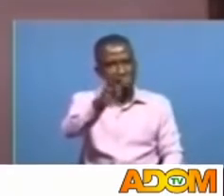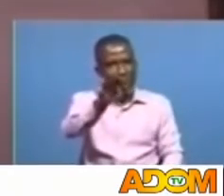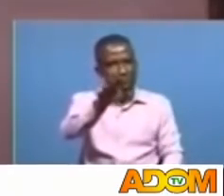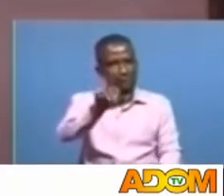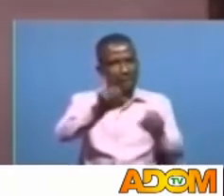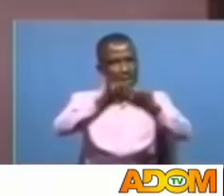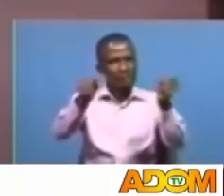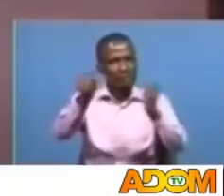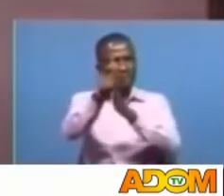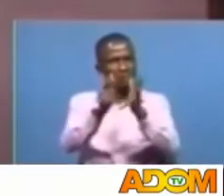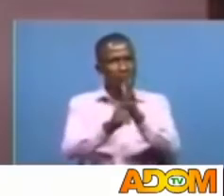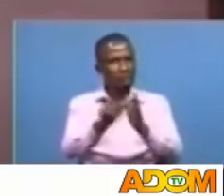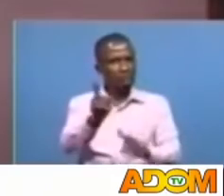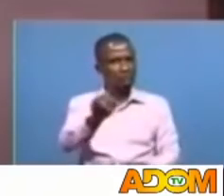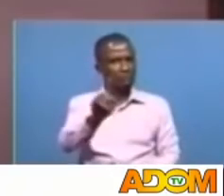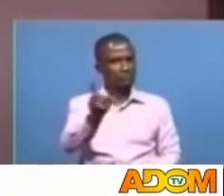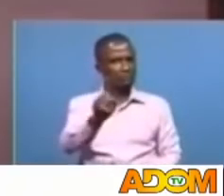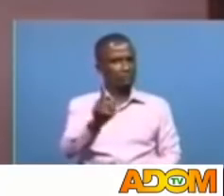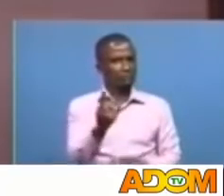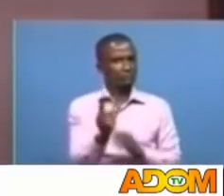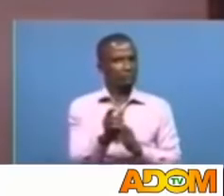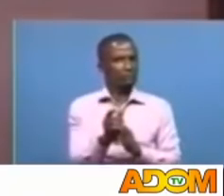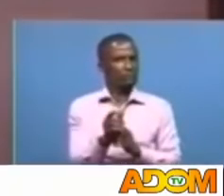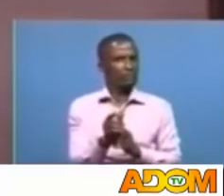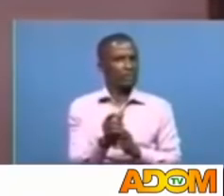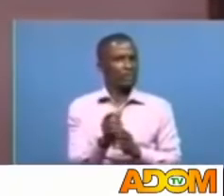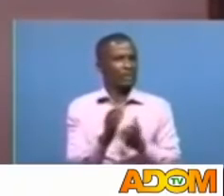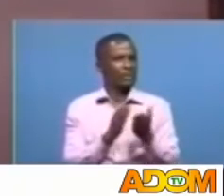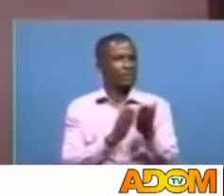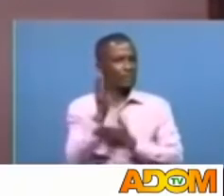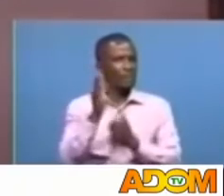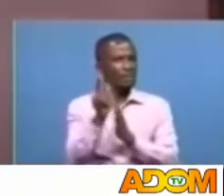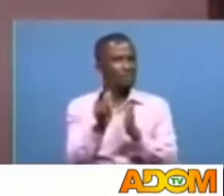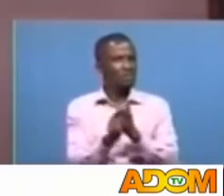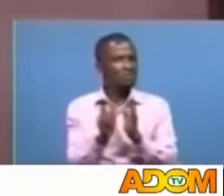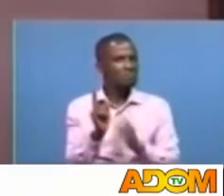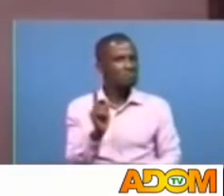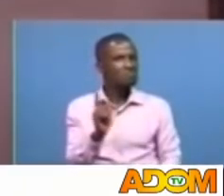breach of the first respondent's right to fair hearing also.